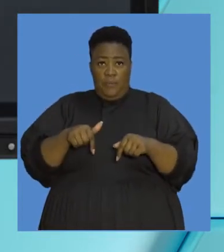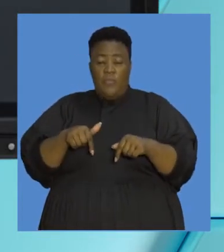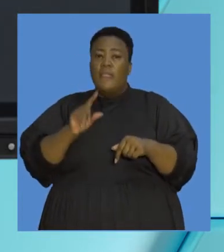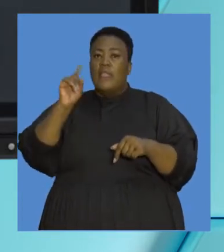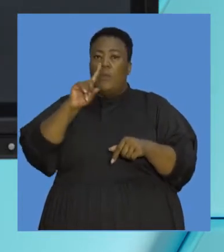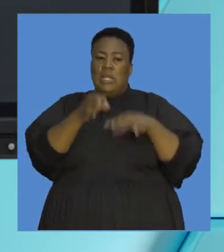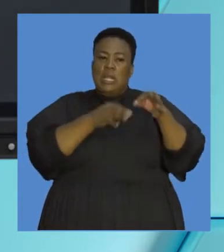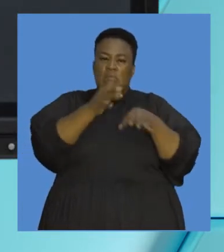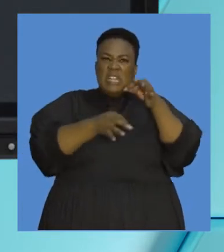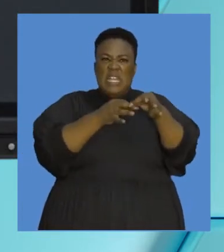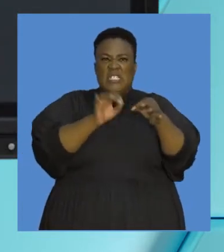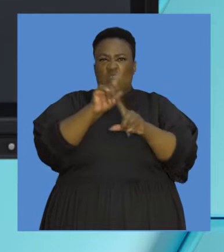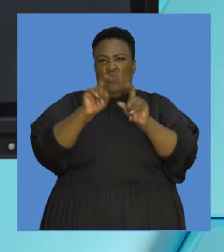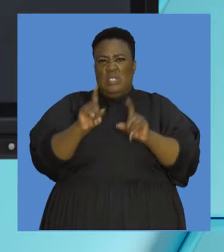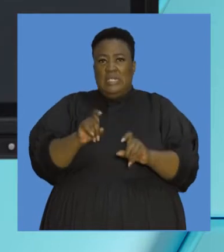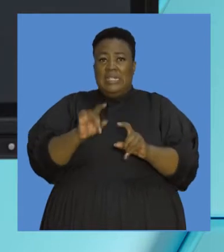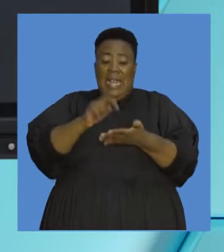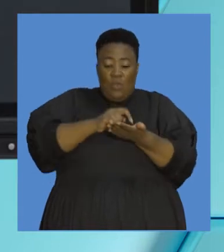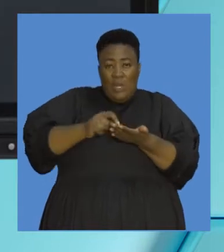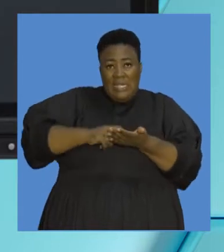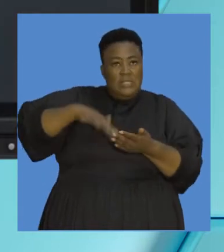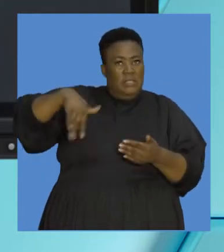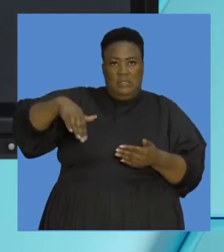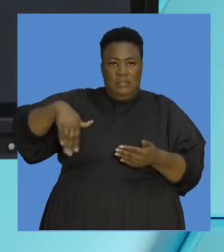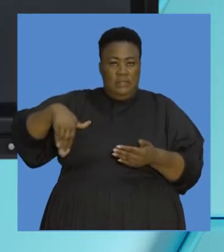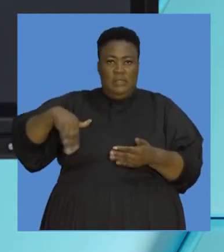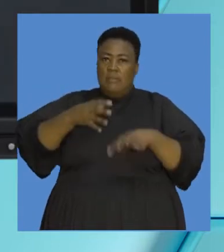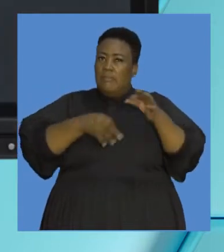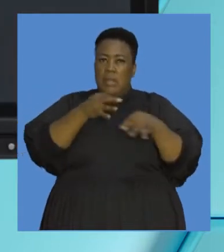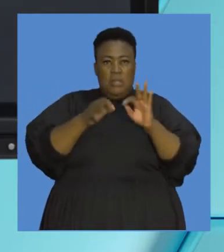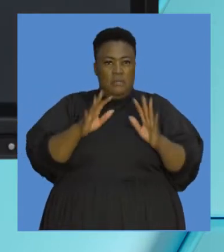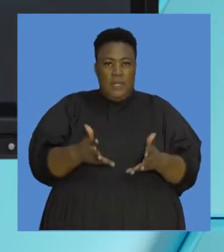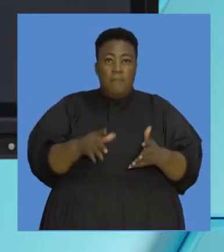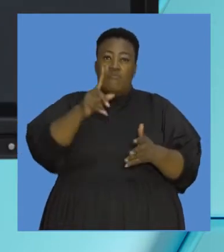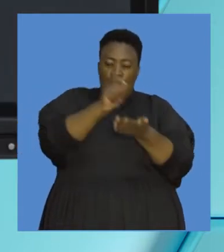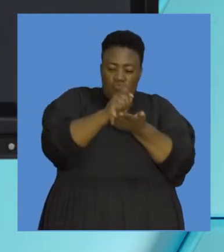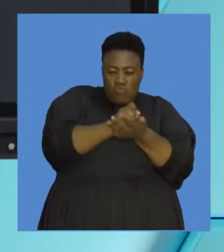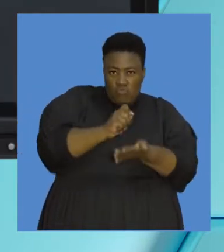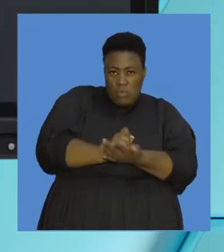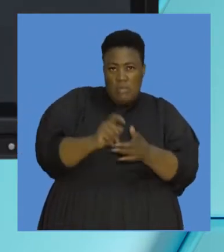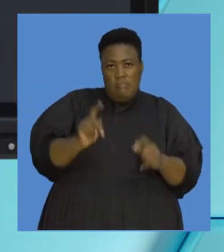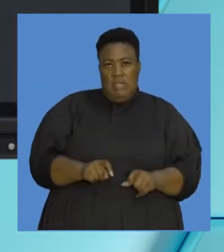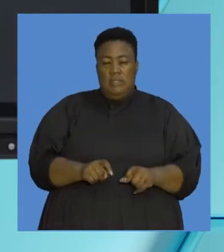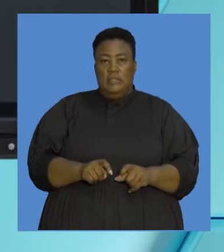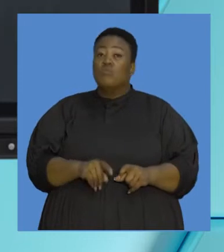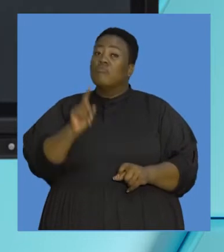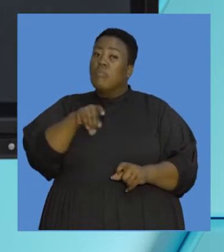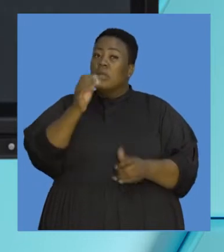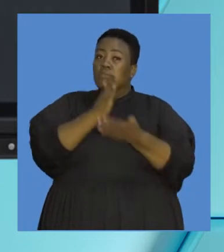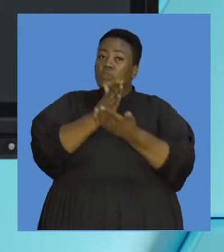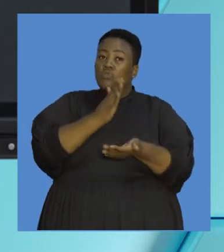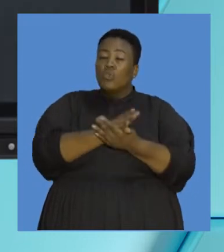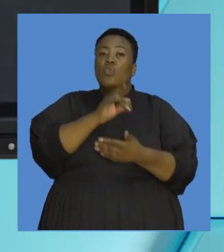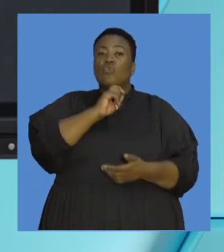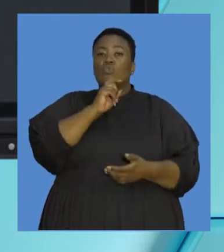are explanation questions. There's no calculations. This is explanation. This is where you have to write it down. So we've got to make sure